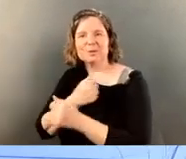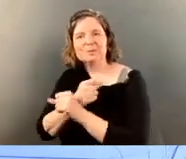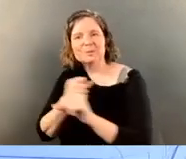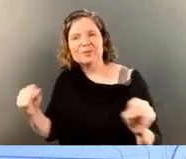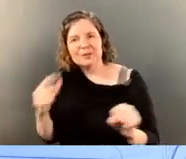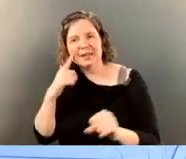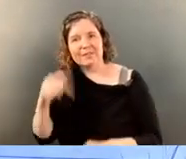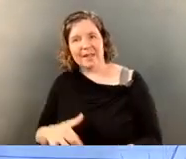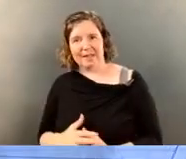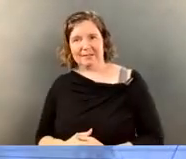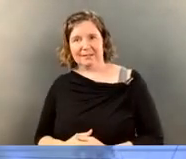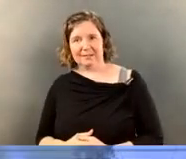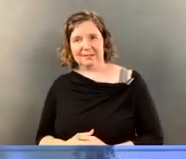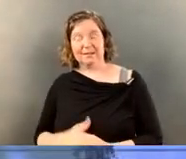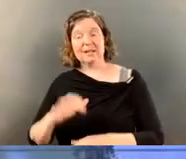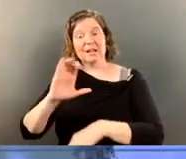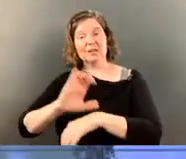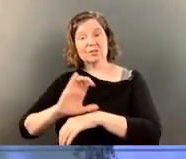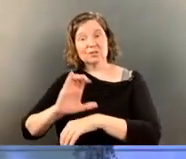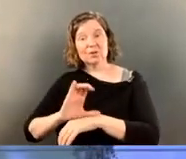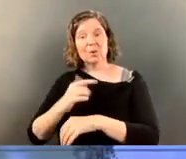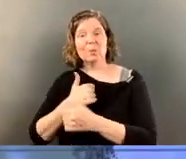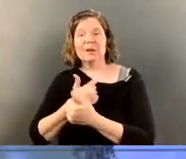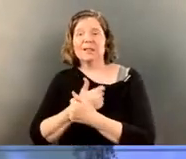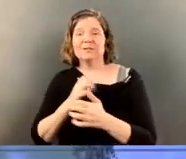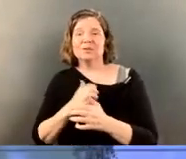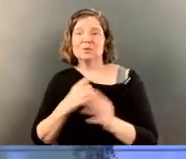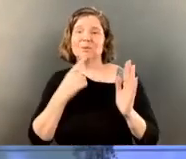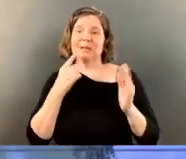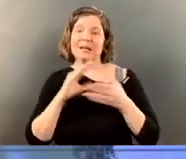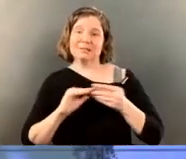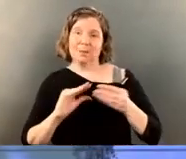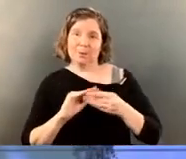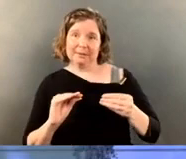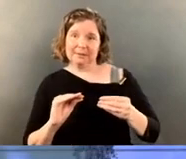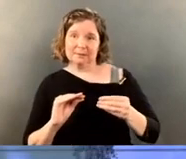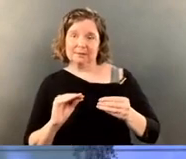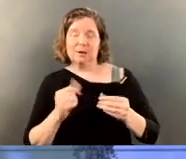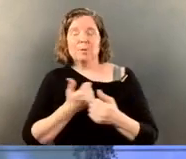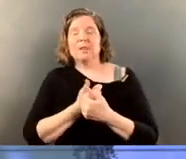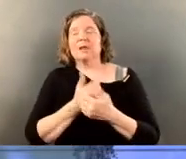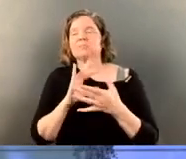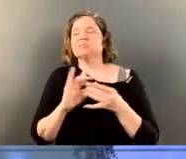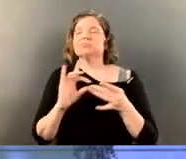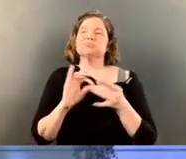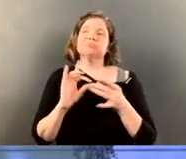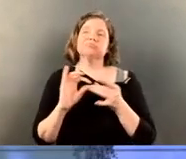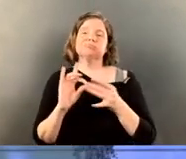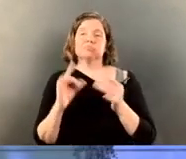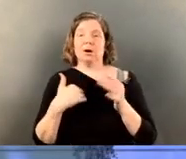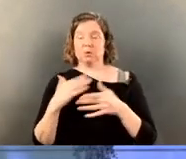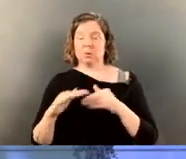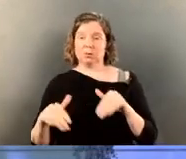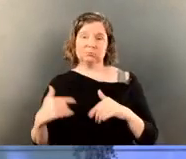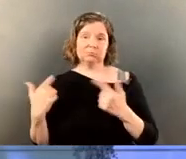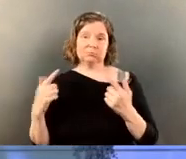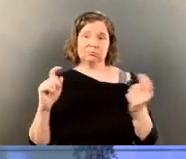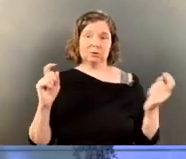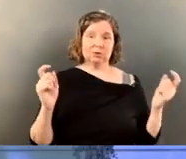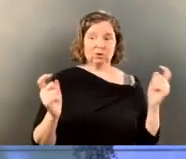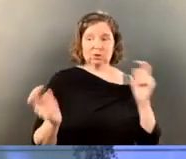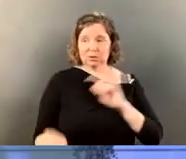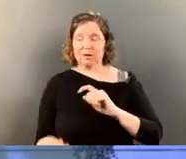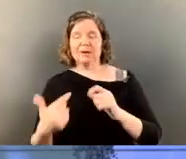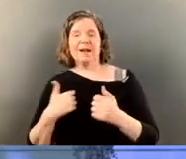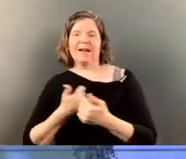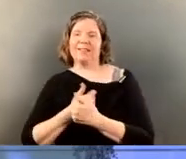of that. In the church, we love to do testimonies. We love to tell our story, right? And I love